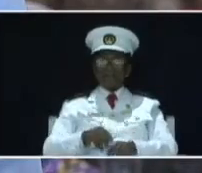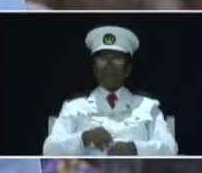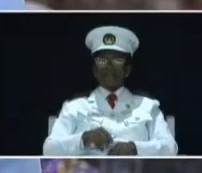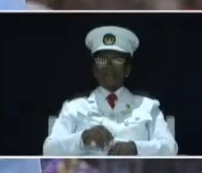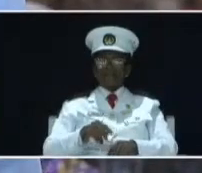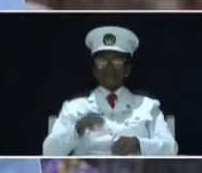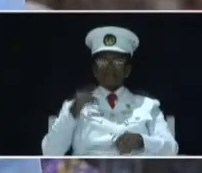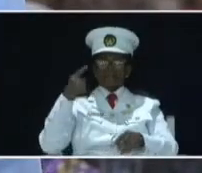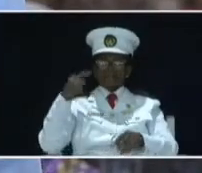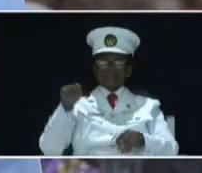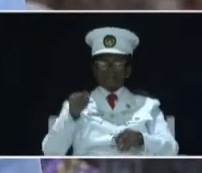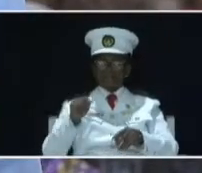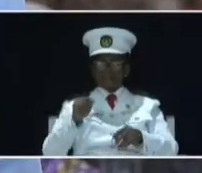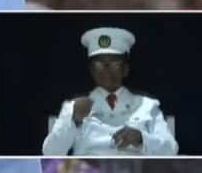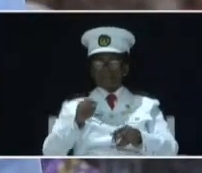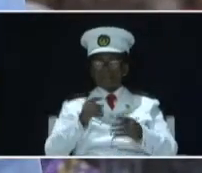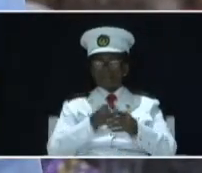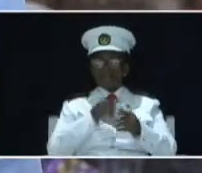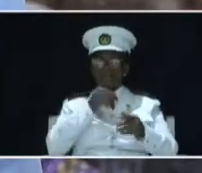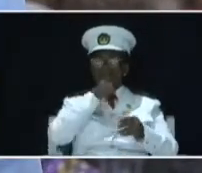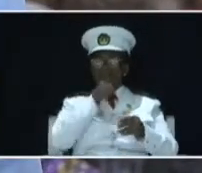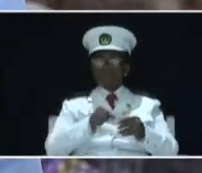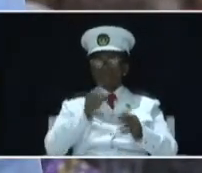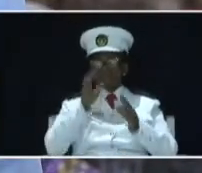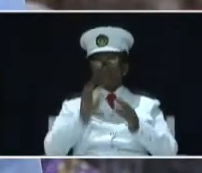In 1 Samuel chapter 2,